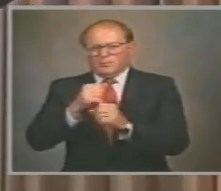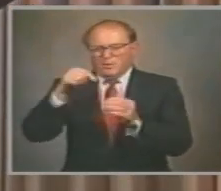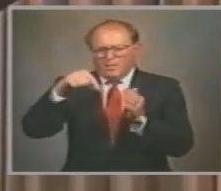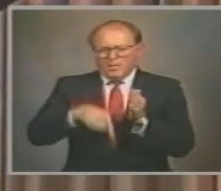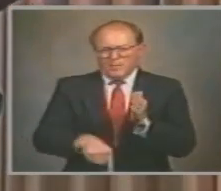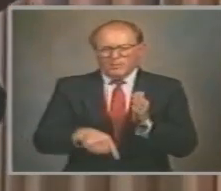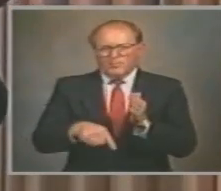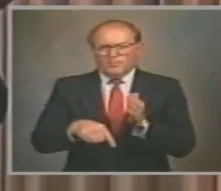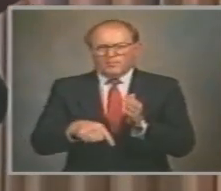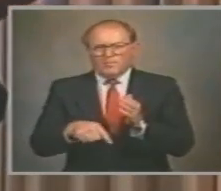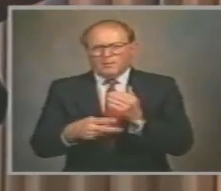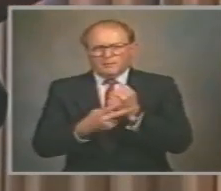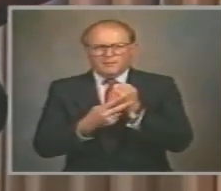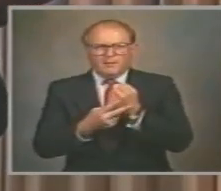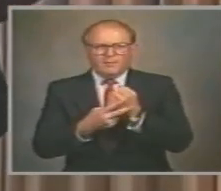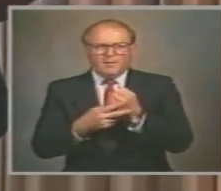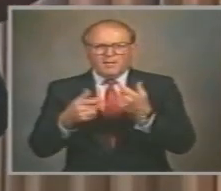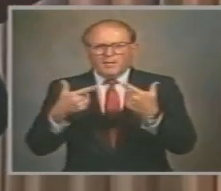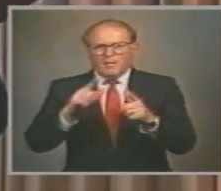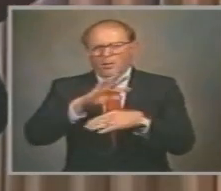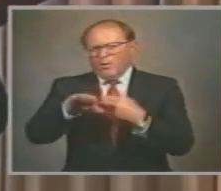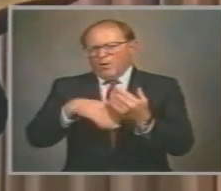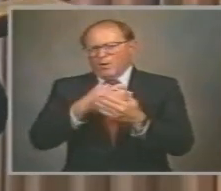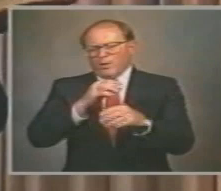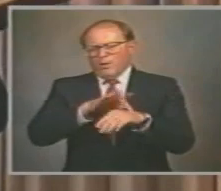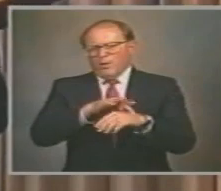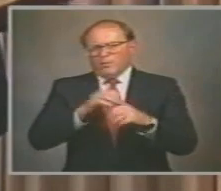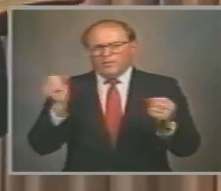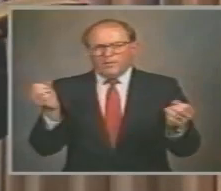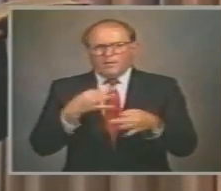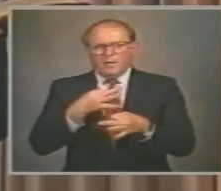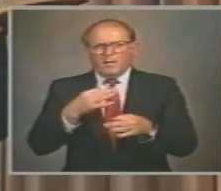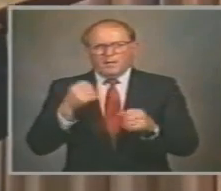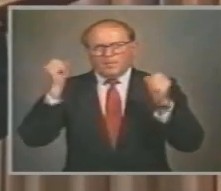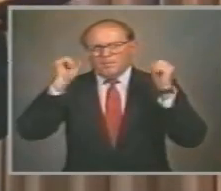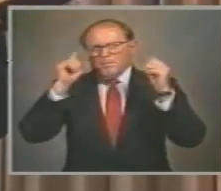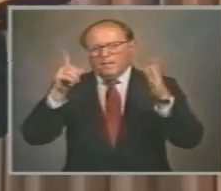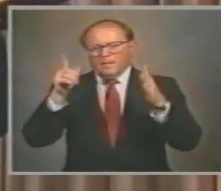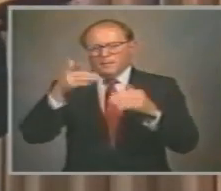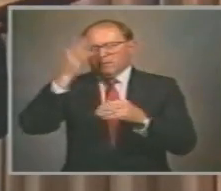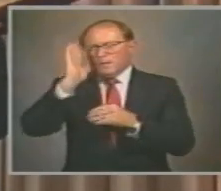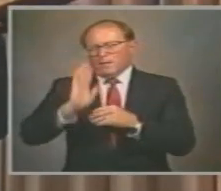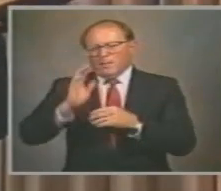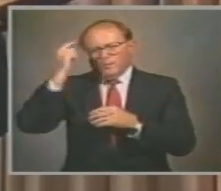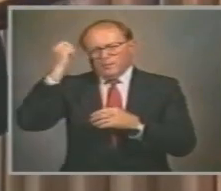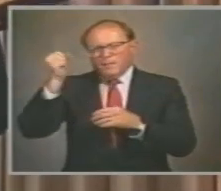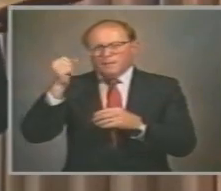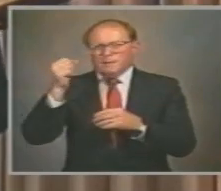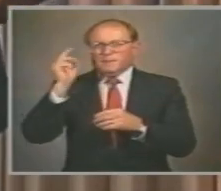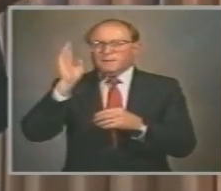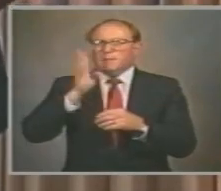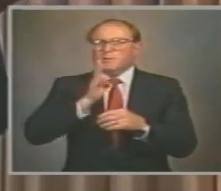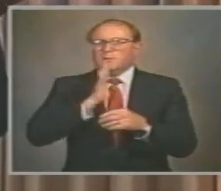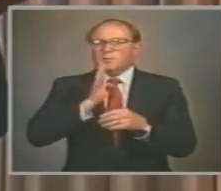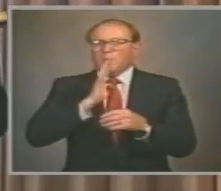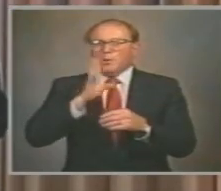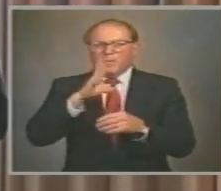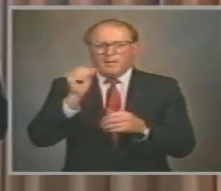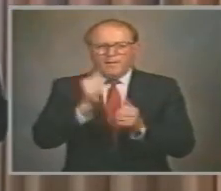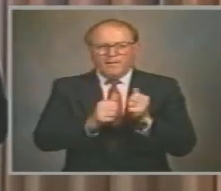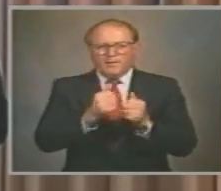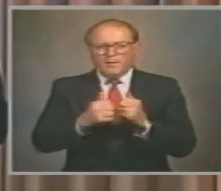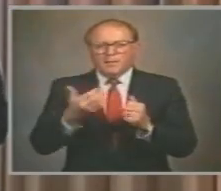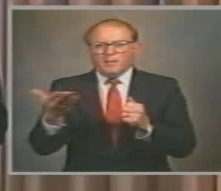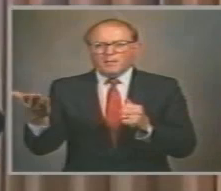the earth fear the Lord. Let all the inhabitants of the world stand in awe of him. For he spoke, and it was done. He